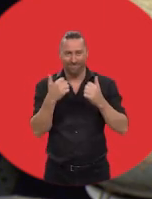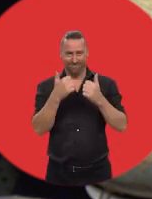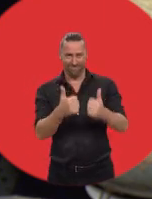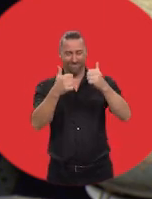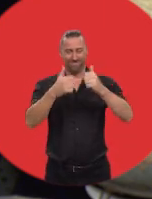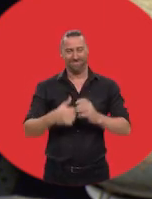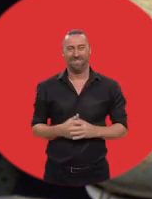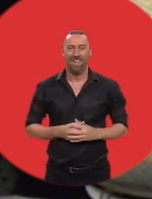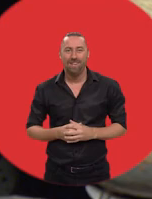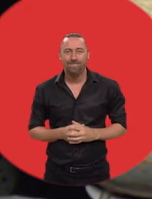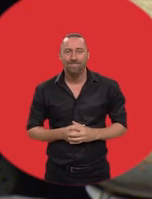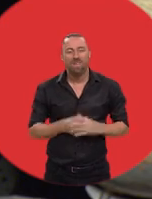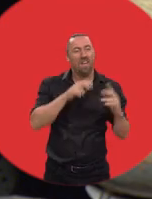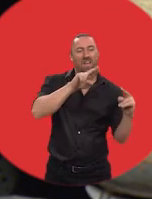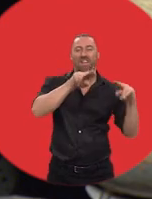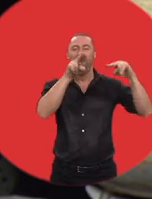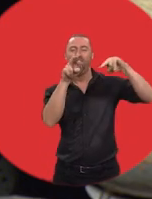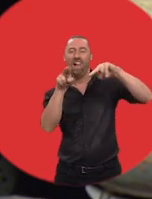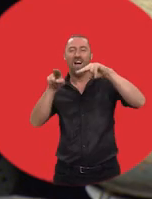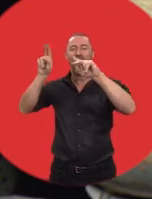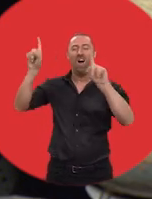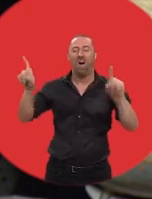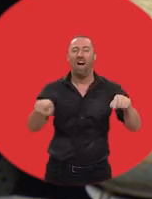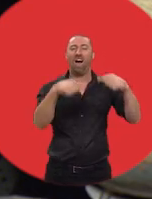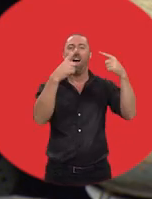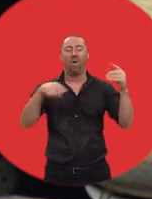Let's begin. The Flying Orchestra.